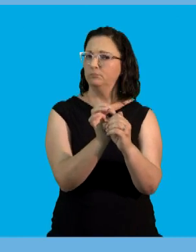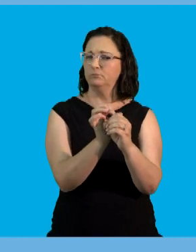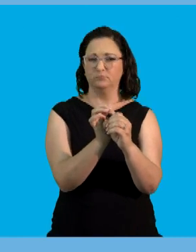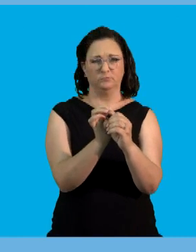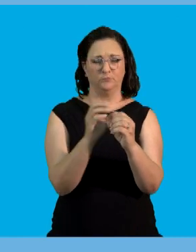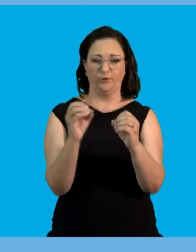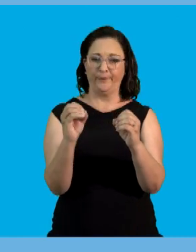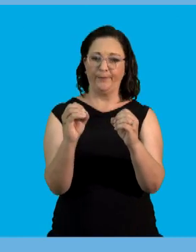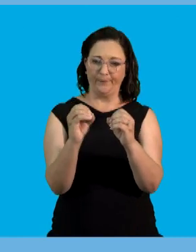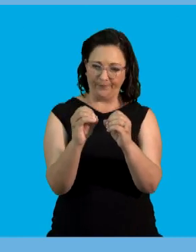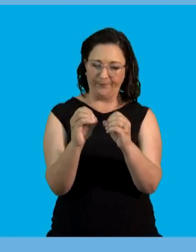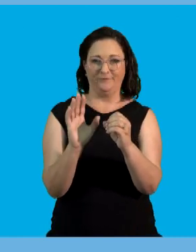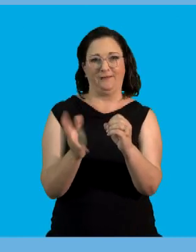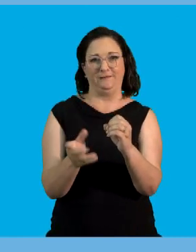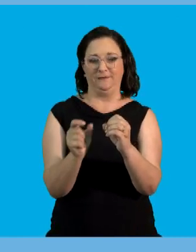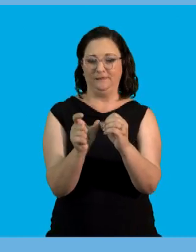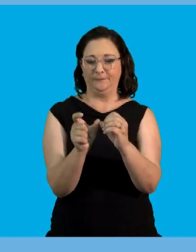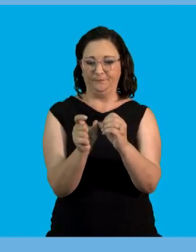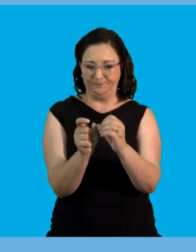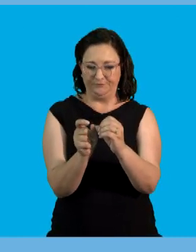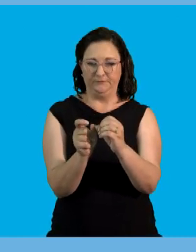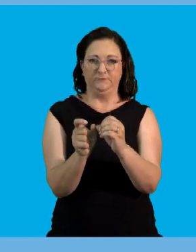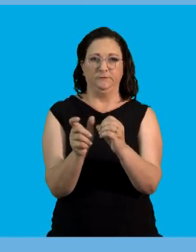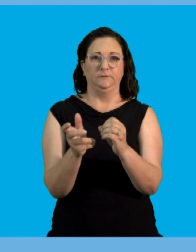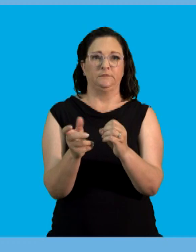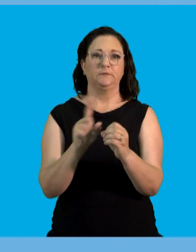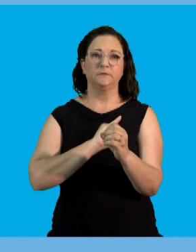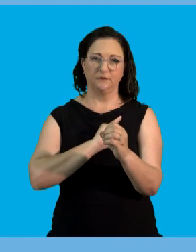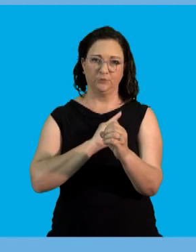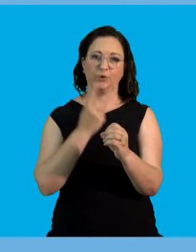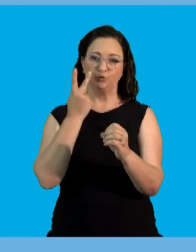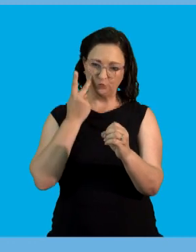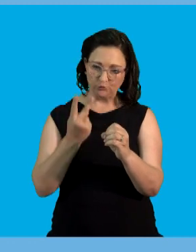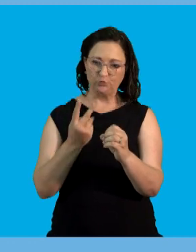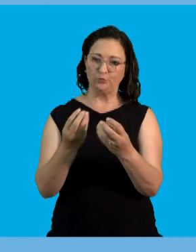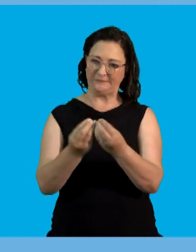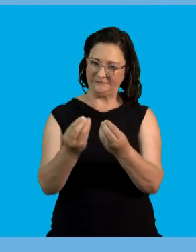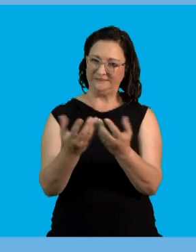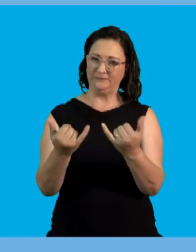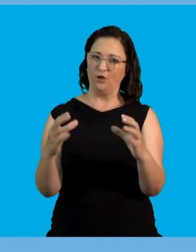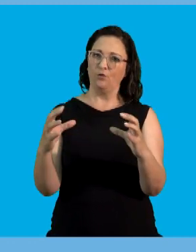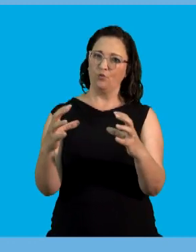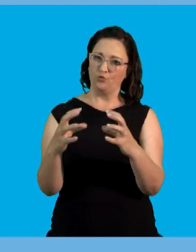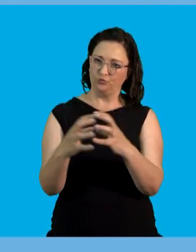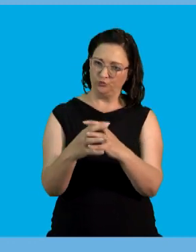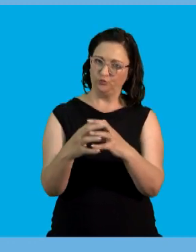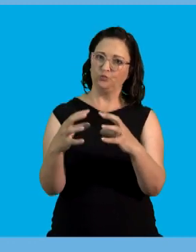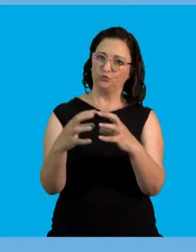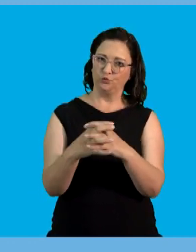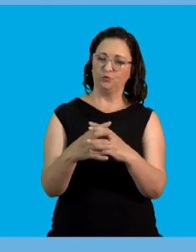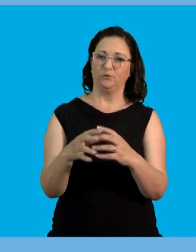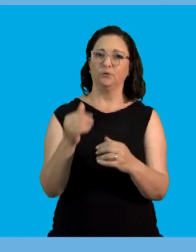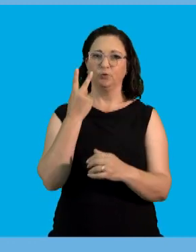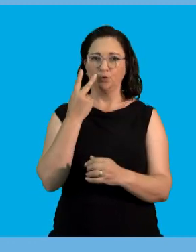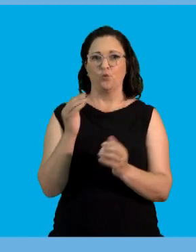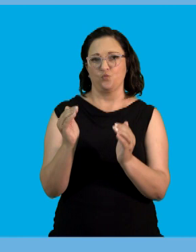and smaller. They just move closer and closer to each other, which appeared to as if the material has contracted